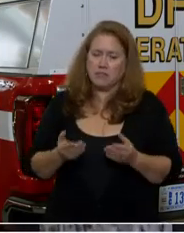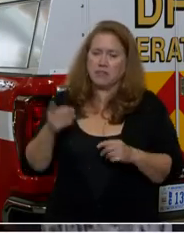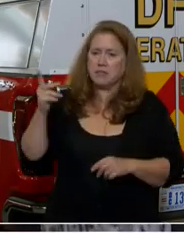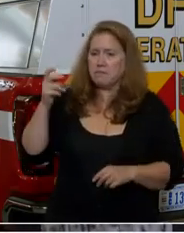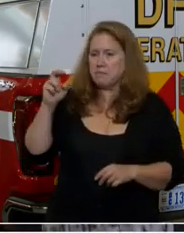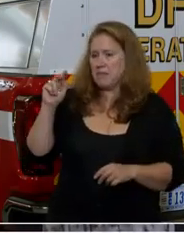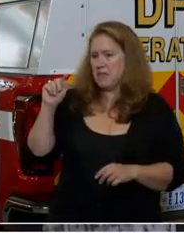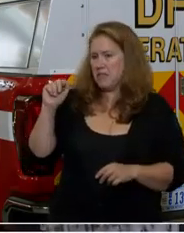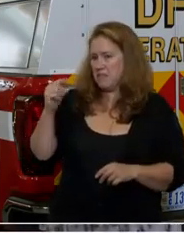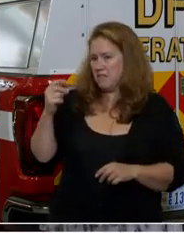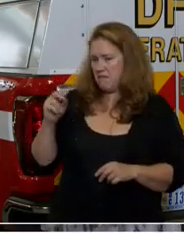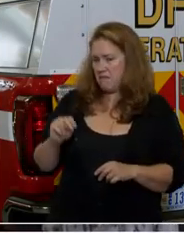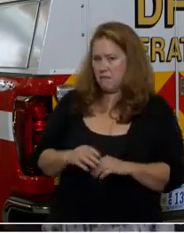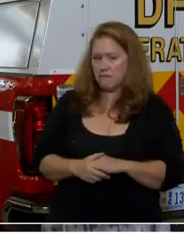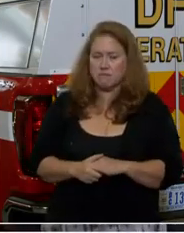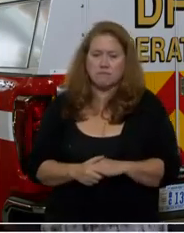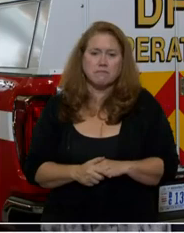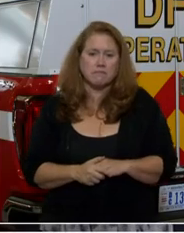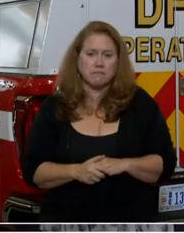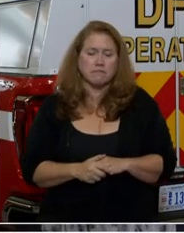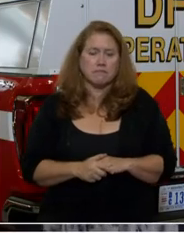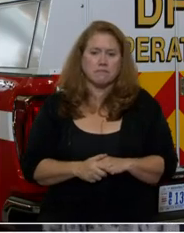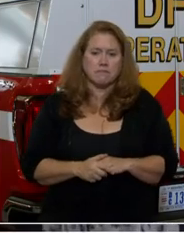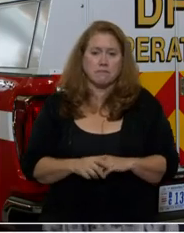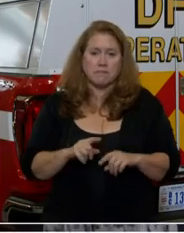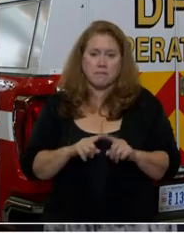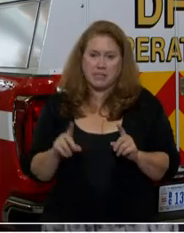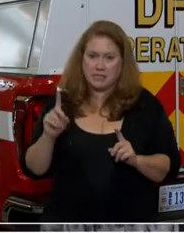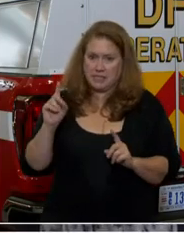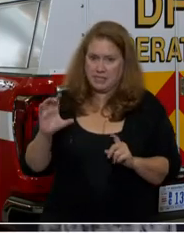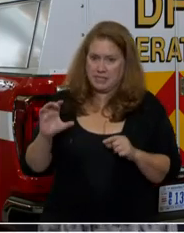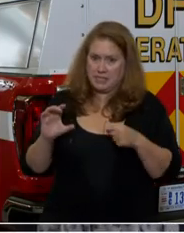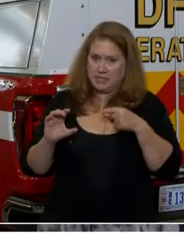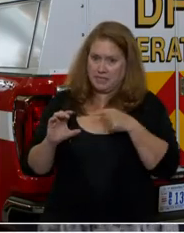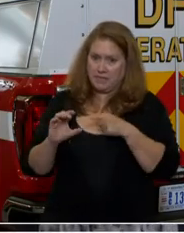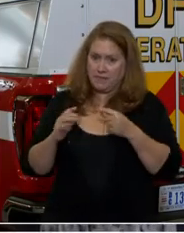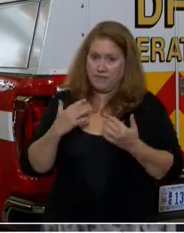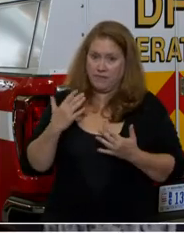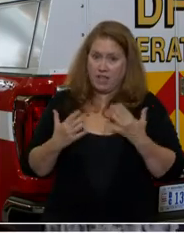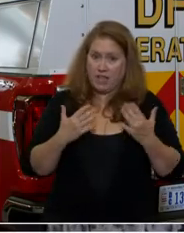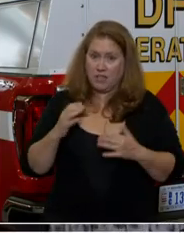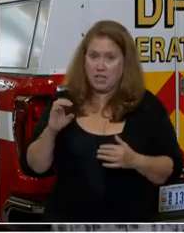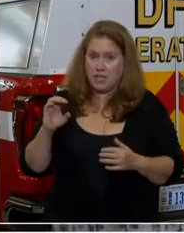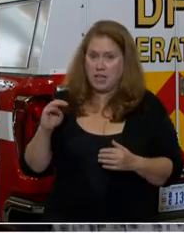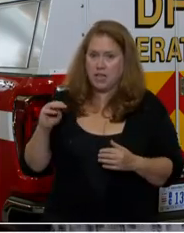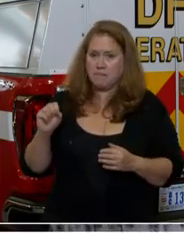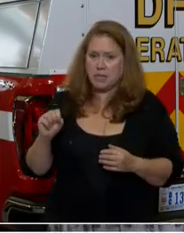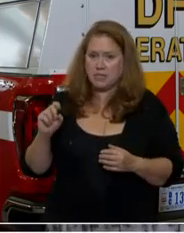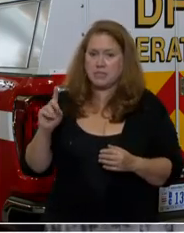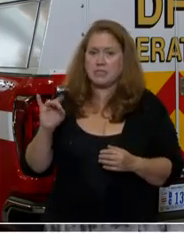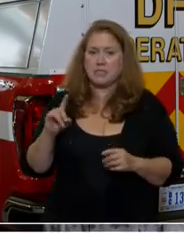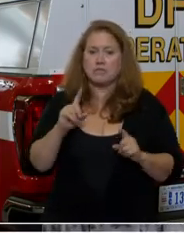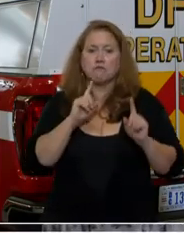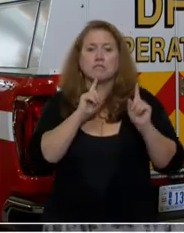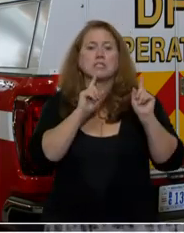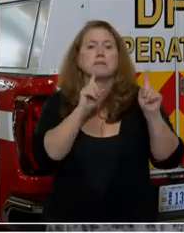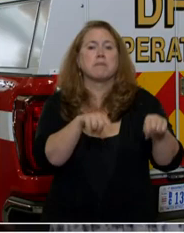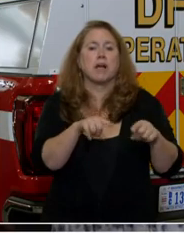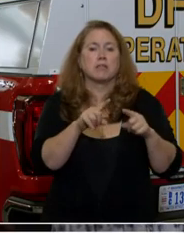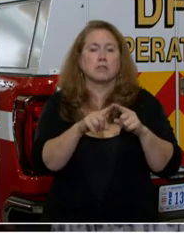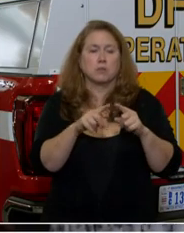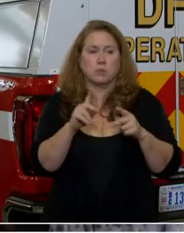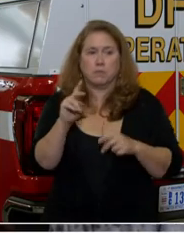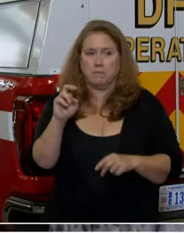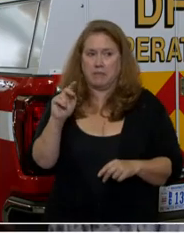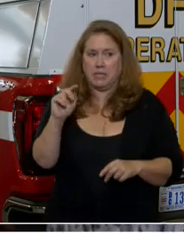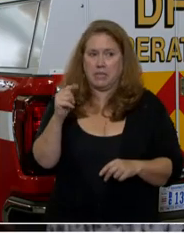DC Fire and EMS was one of the responders to the Pentagon. But in my view, the value of